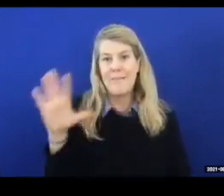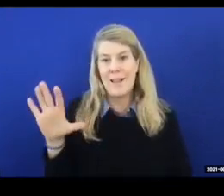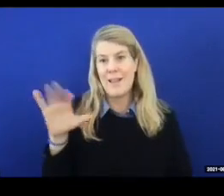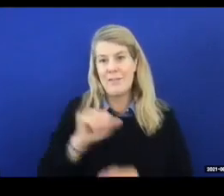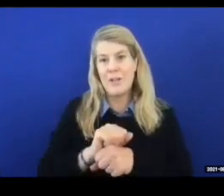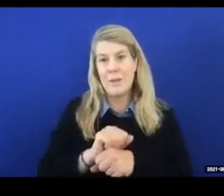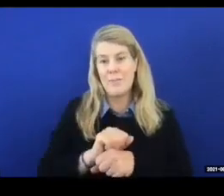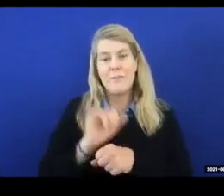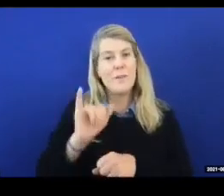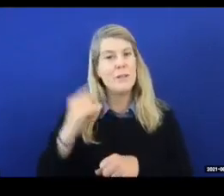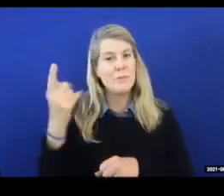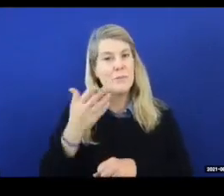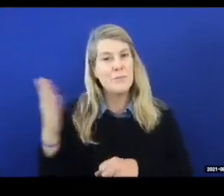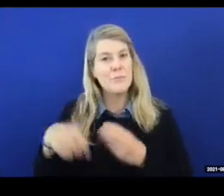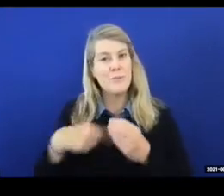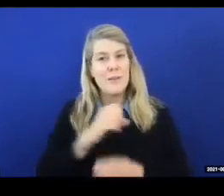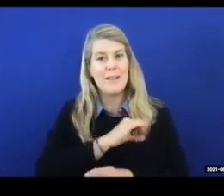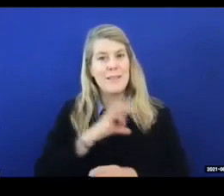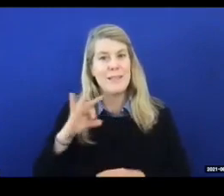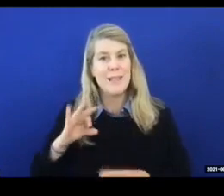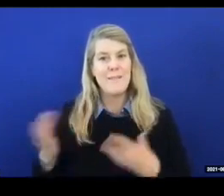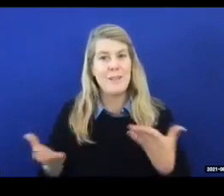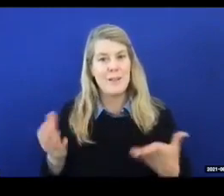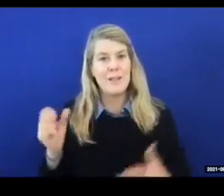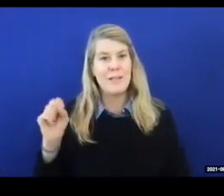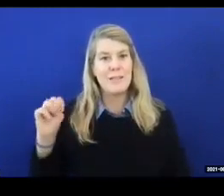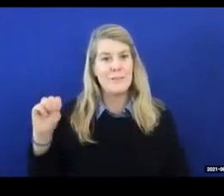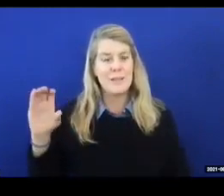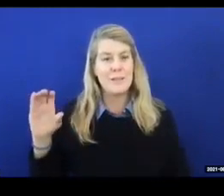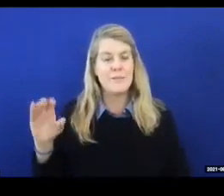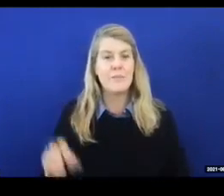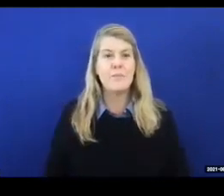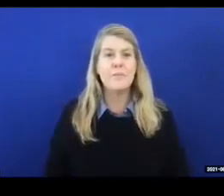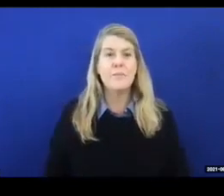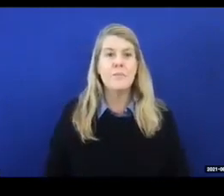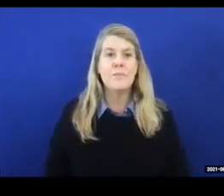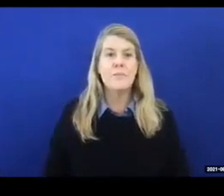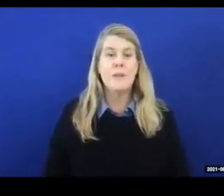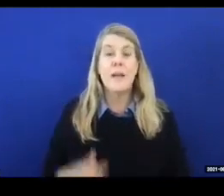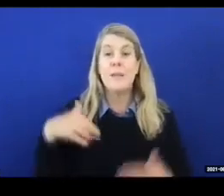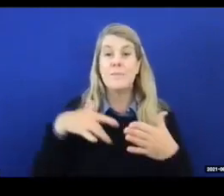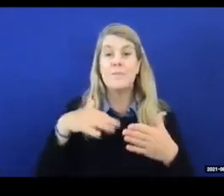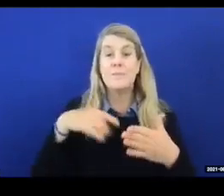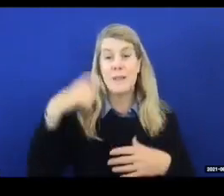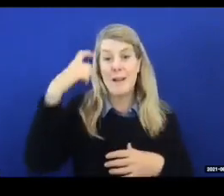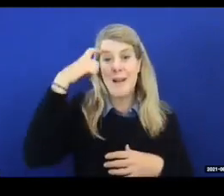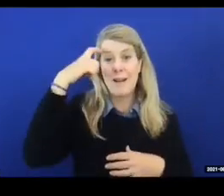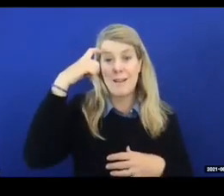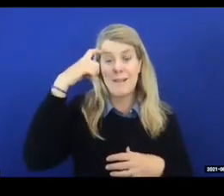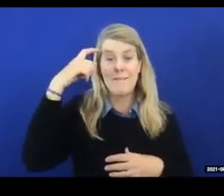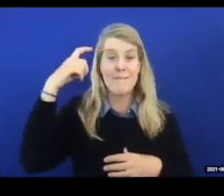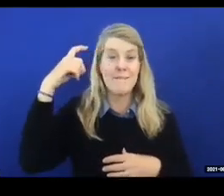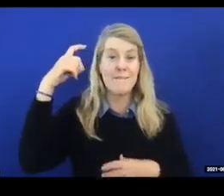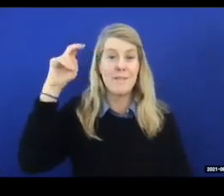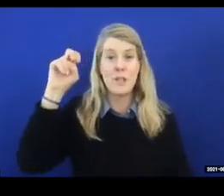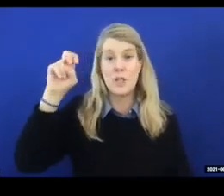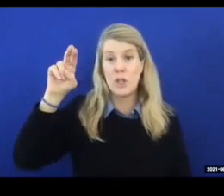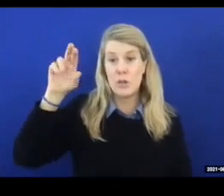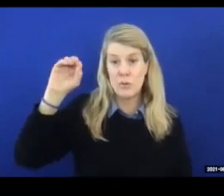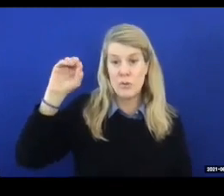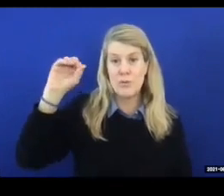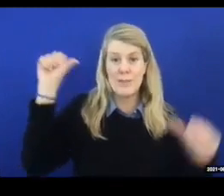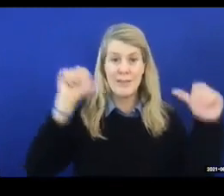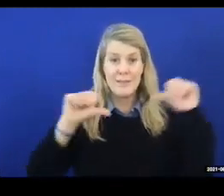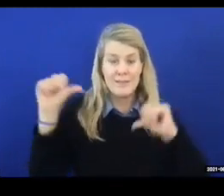job. I think that's one thing you can definitely tell about the staff at SMC. I'm studying cognitive neuroscience. I hope to